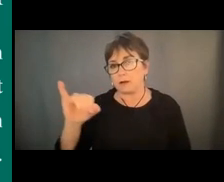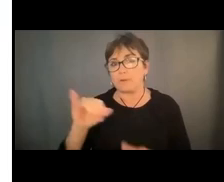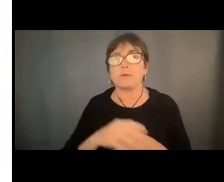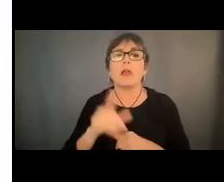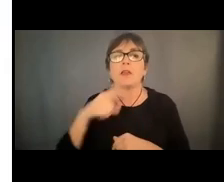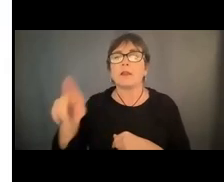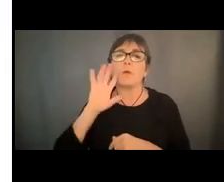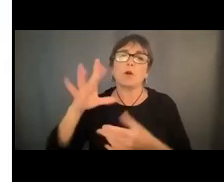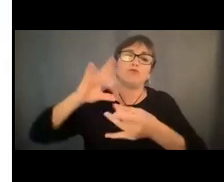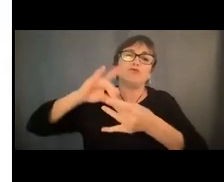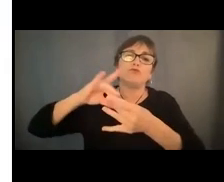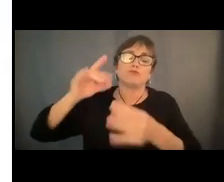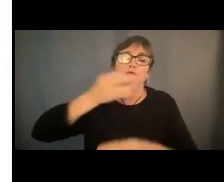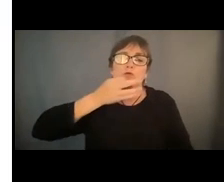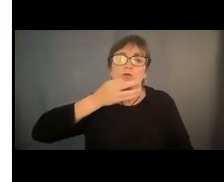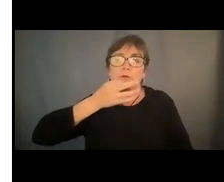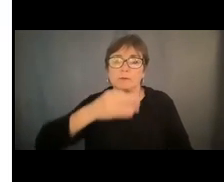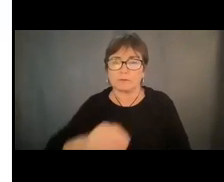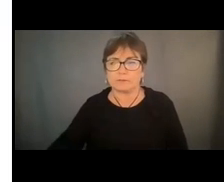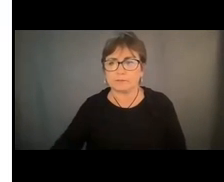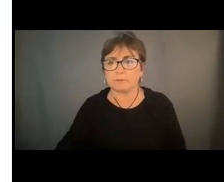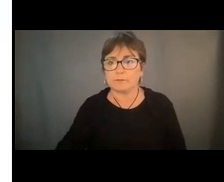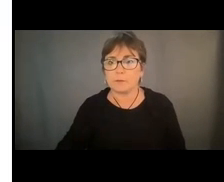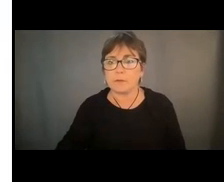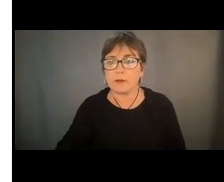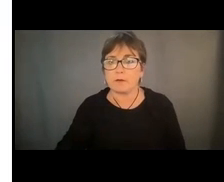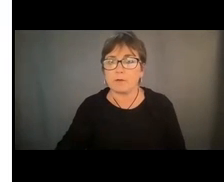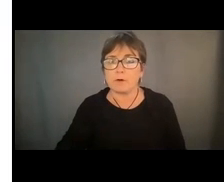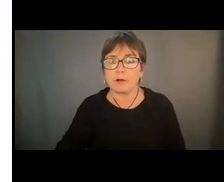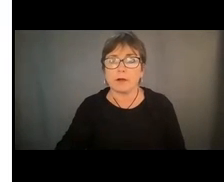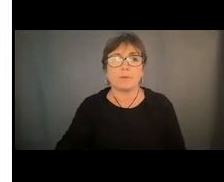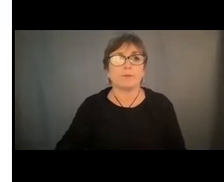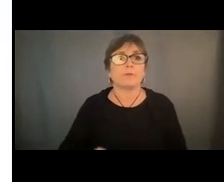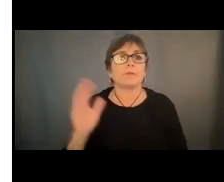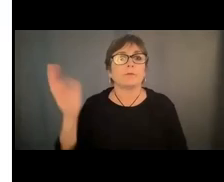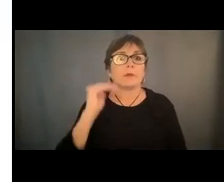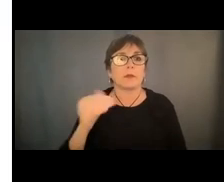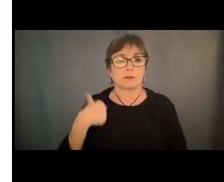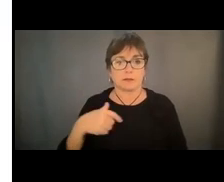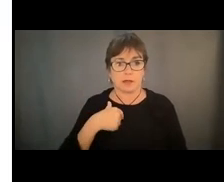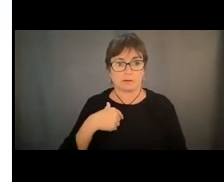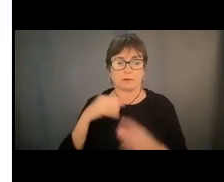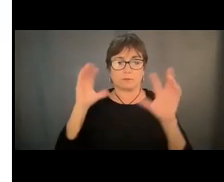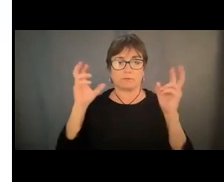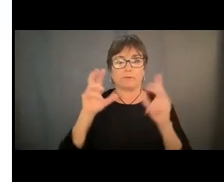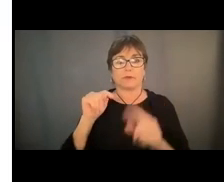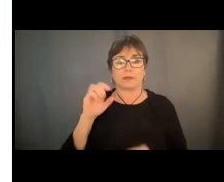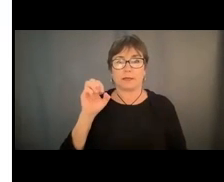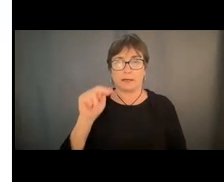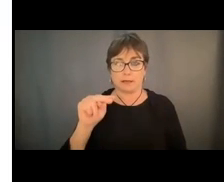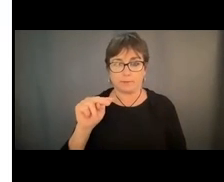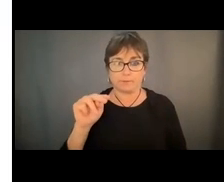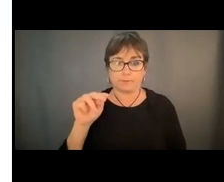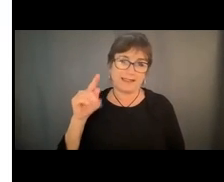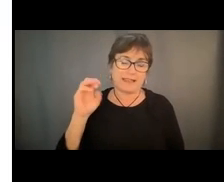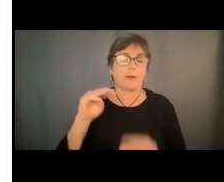slide. The next slide is us, the team. The team has grown, and actually